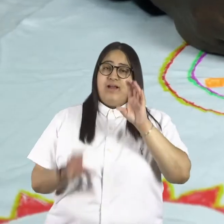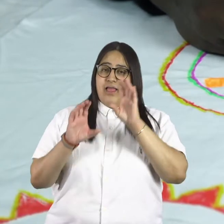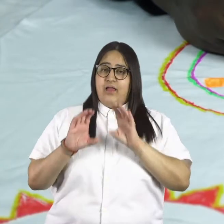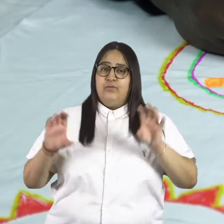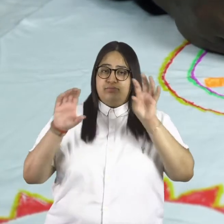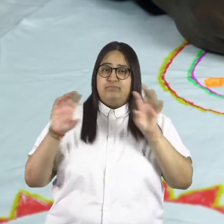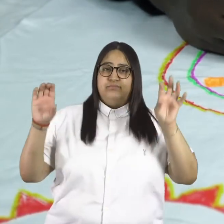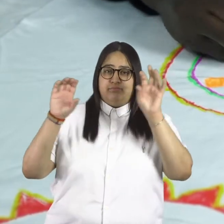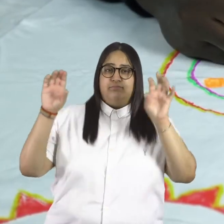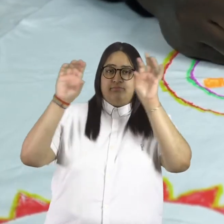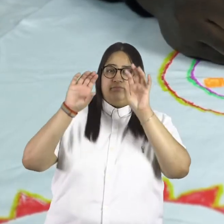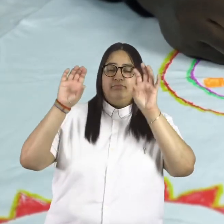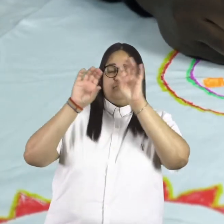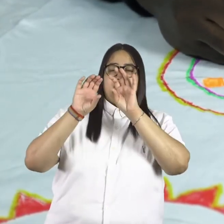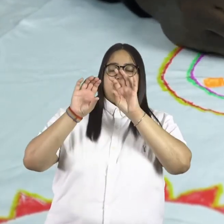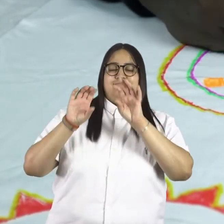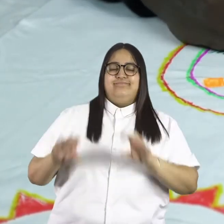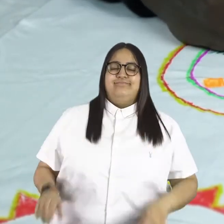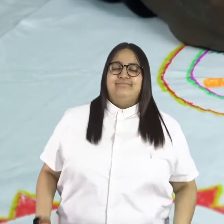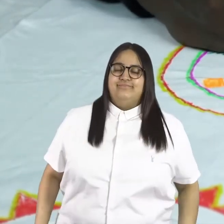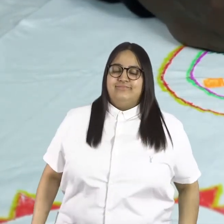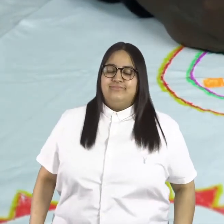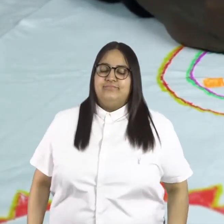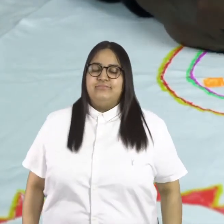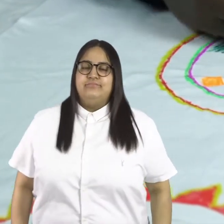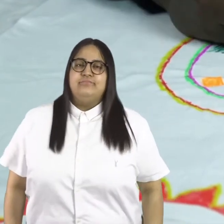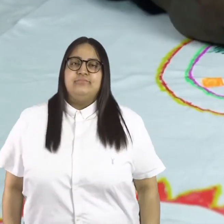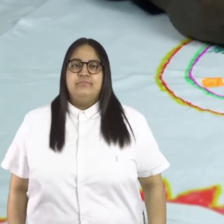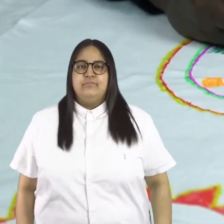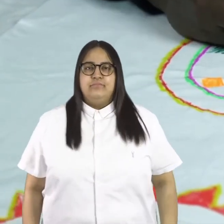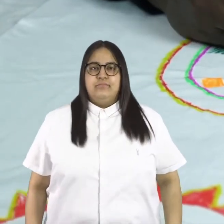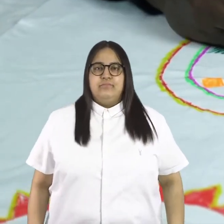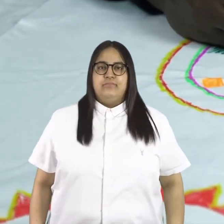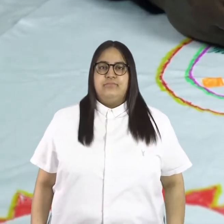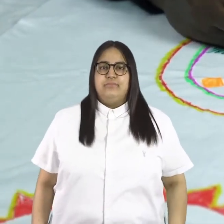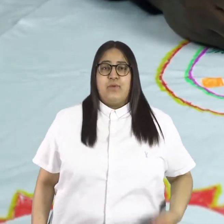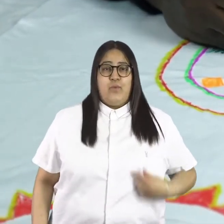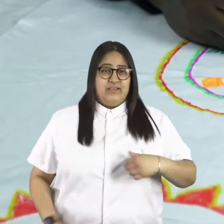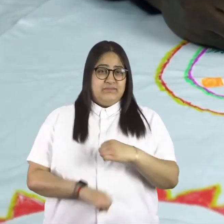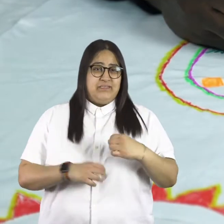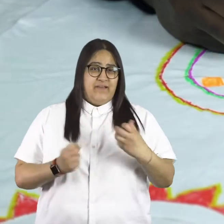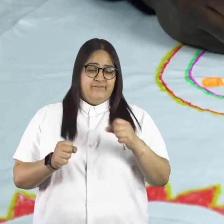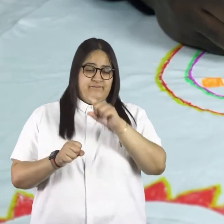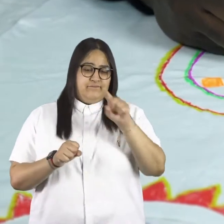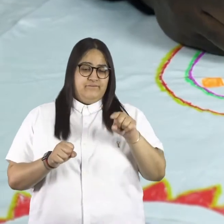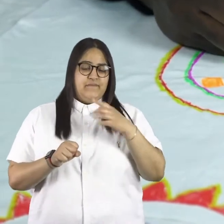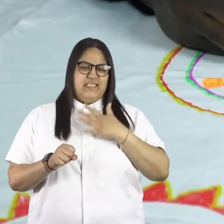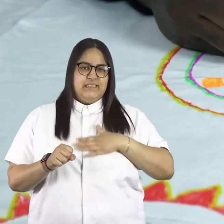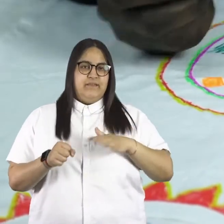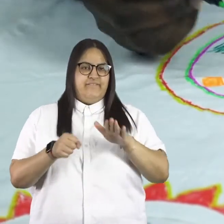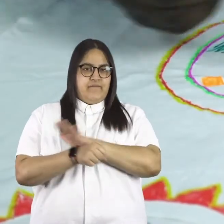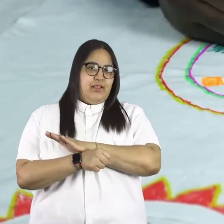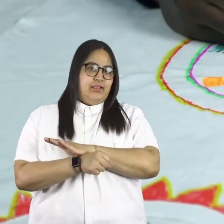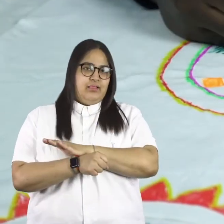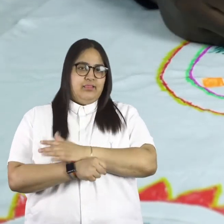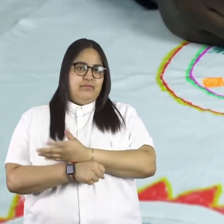This would be the sky. Well, cloud isn't green, but just to fill up some space.